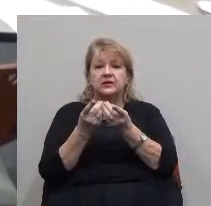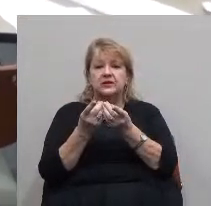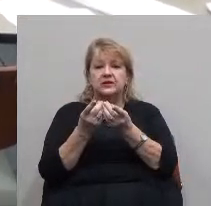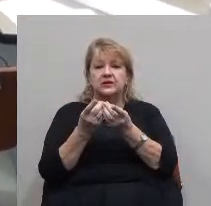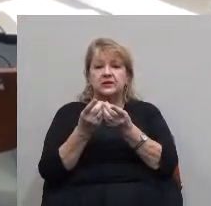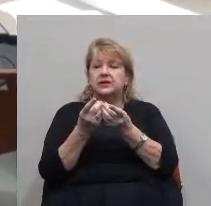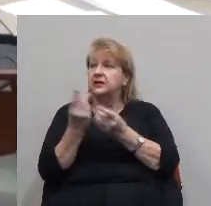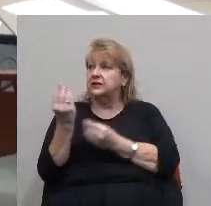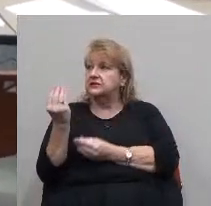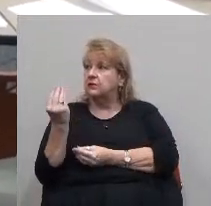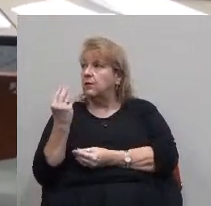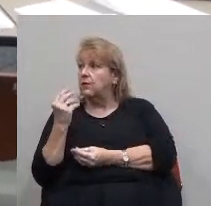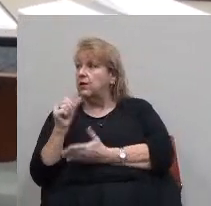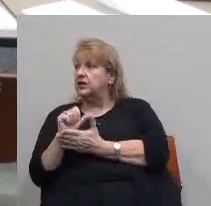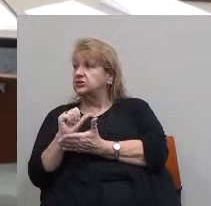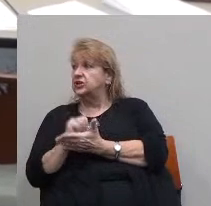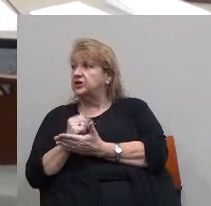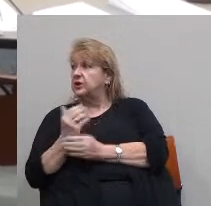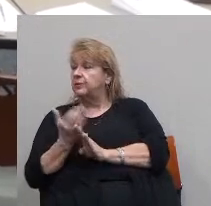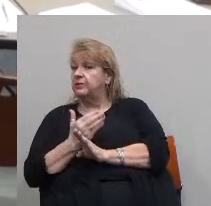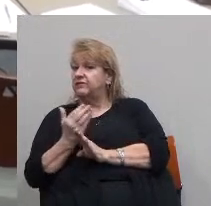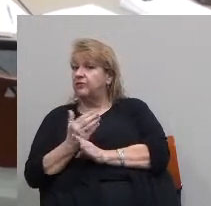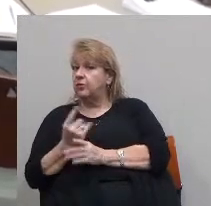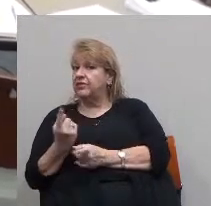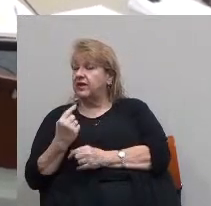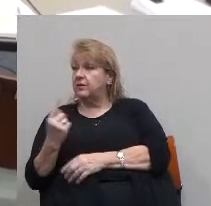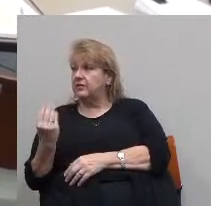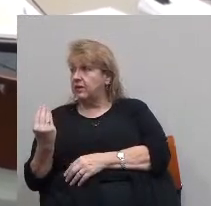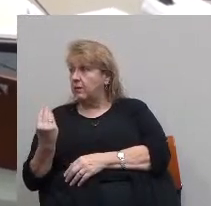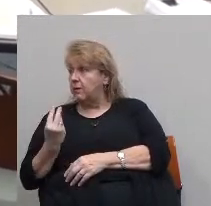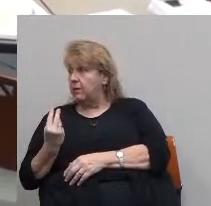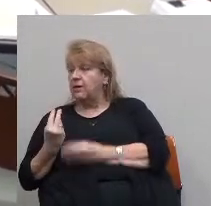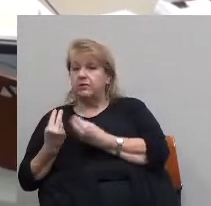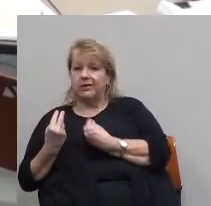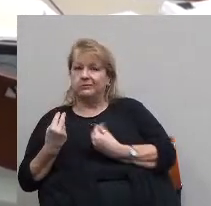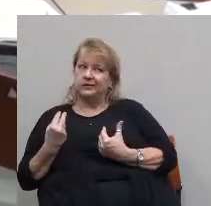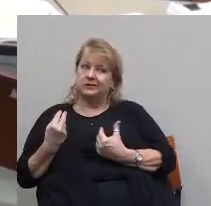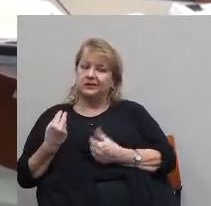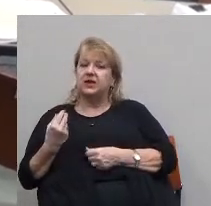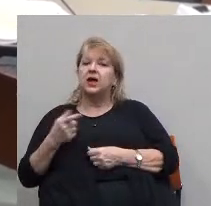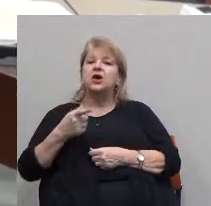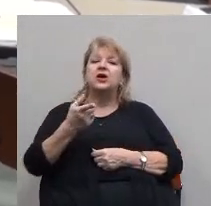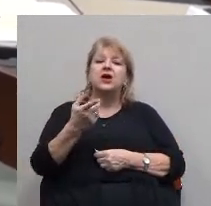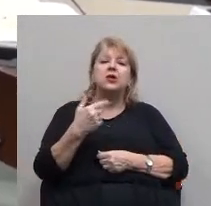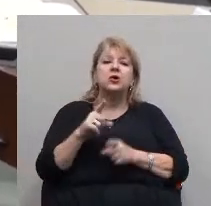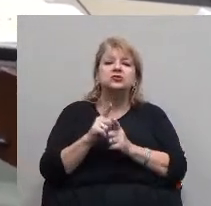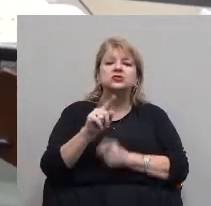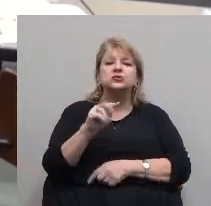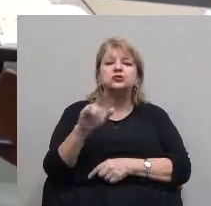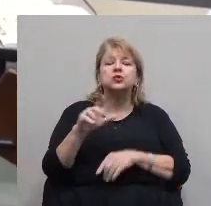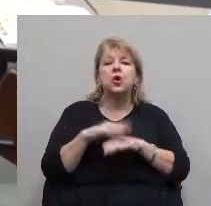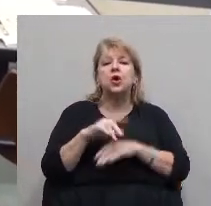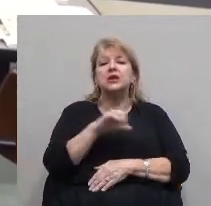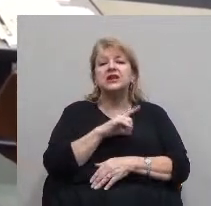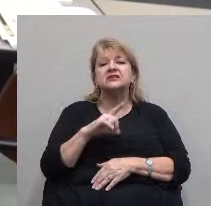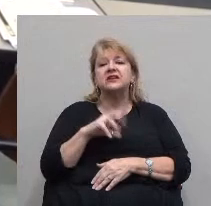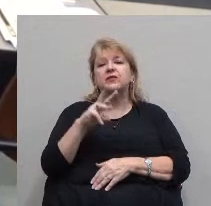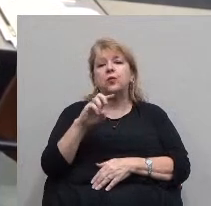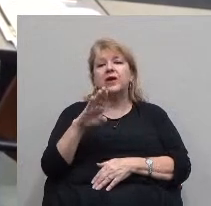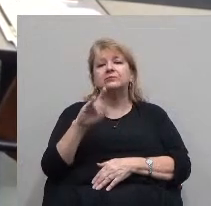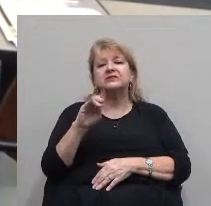heads up about the agendas before they're even coming. But there's also a tool that you can use on the legislative website